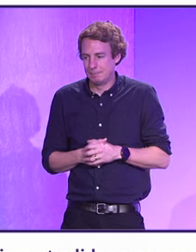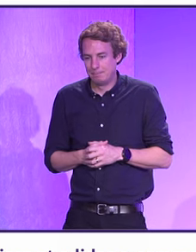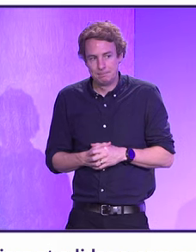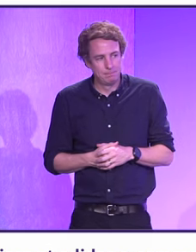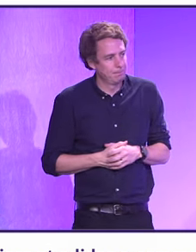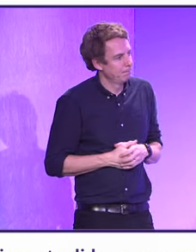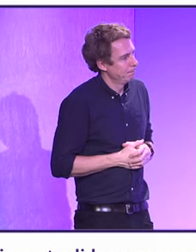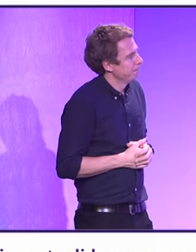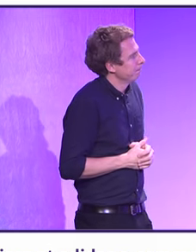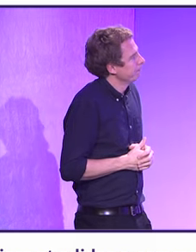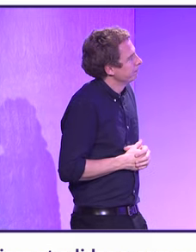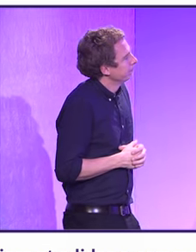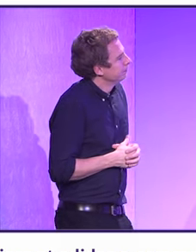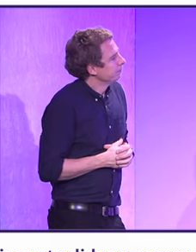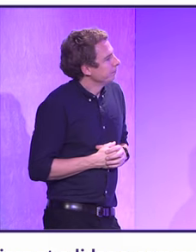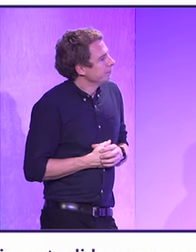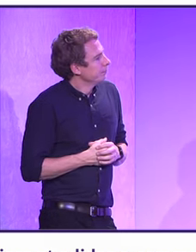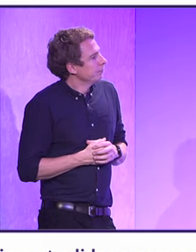examples.